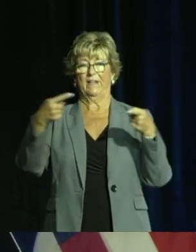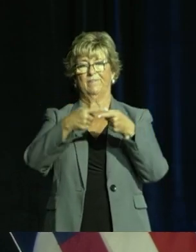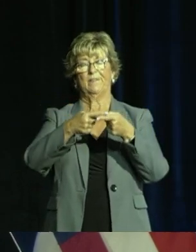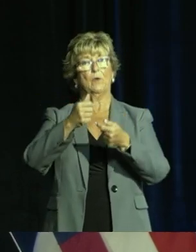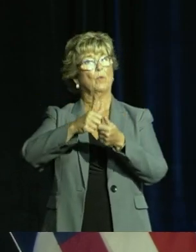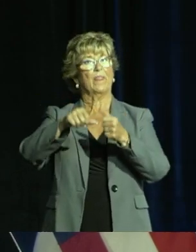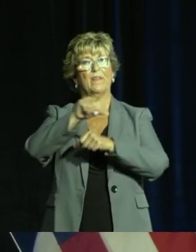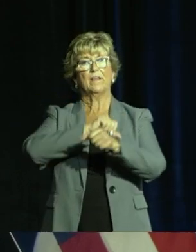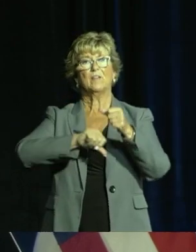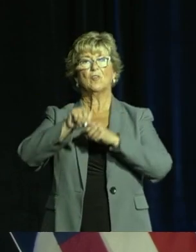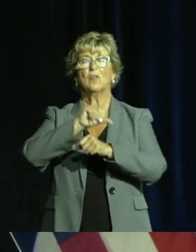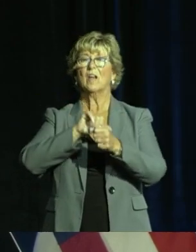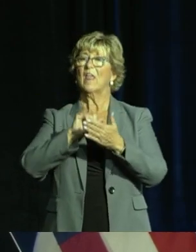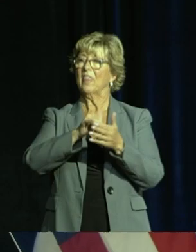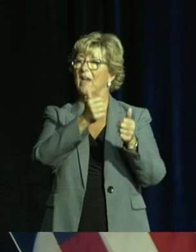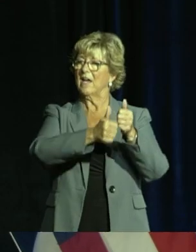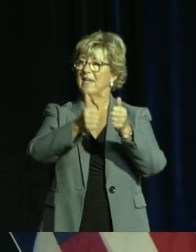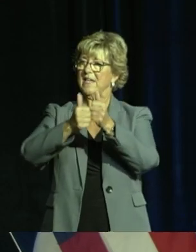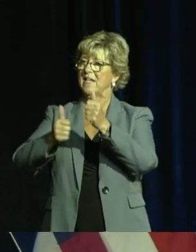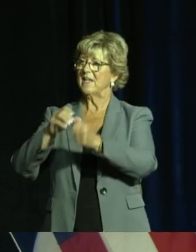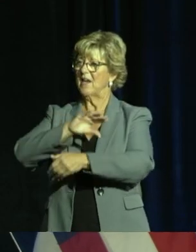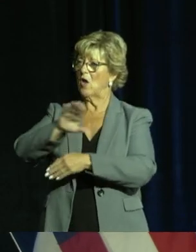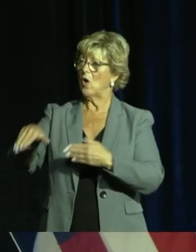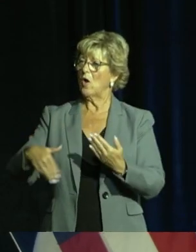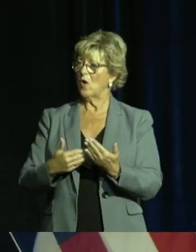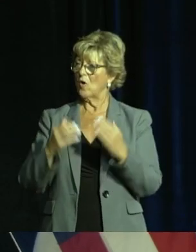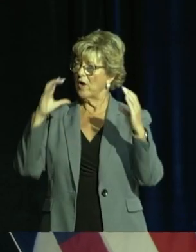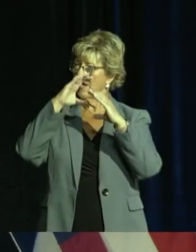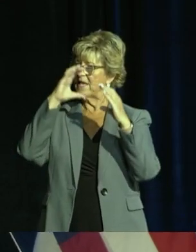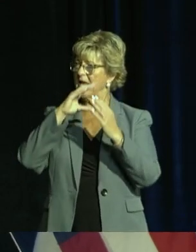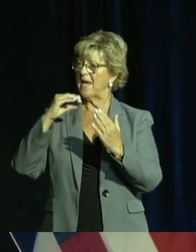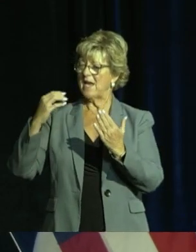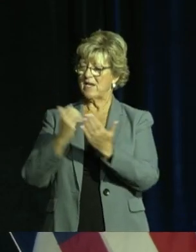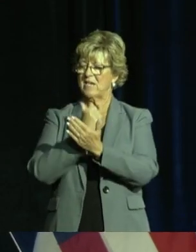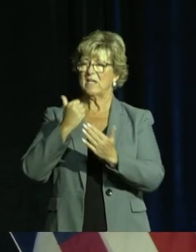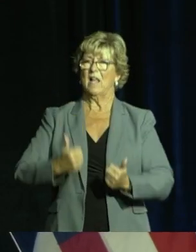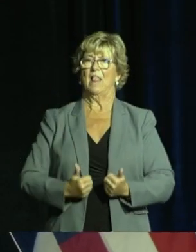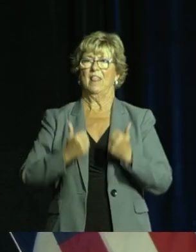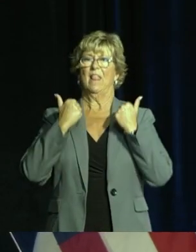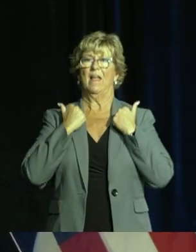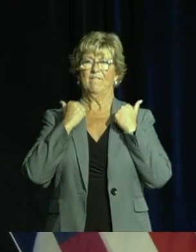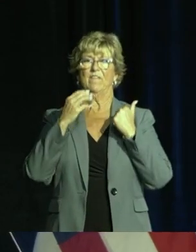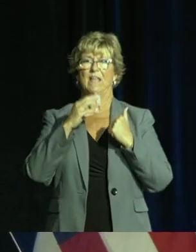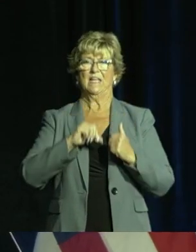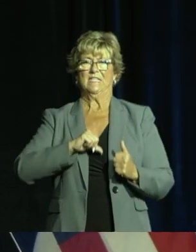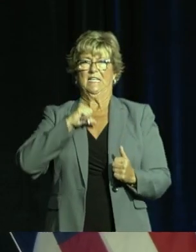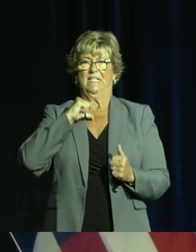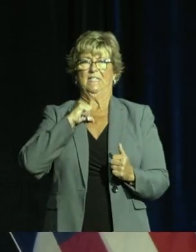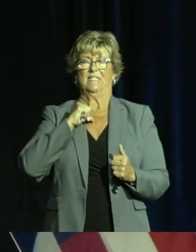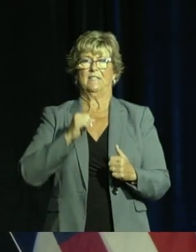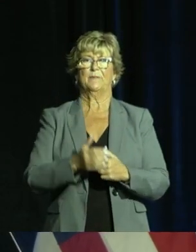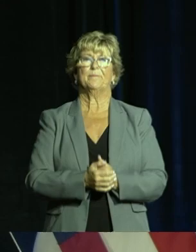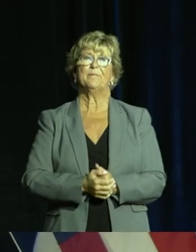another, yet we each and all seek and deserve life and dignity.